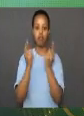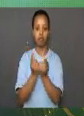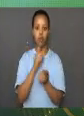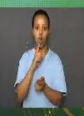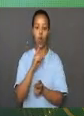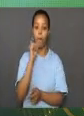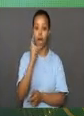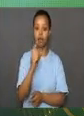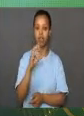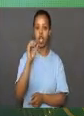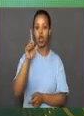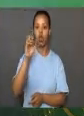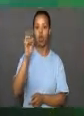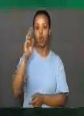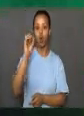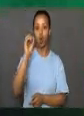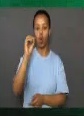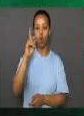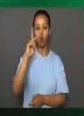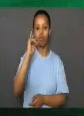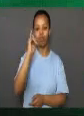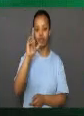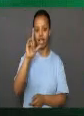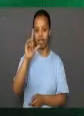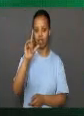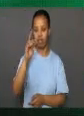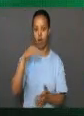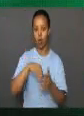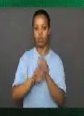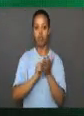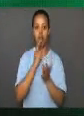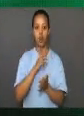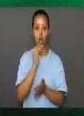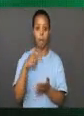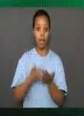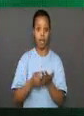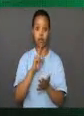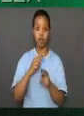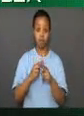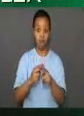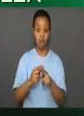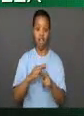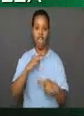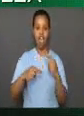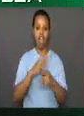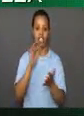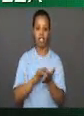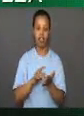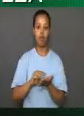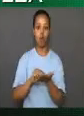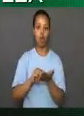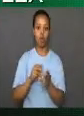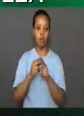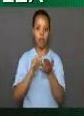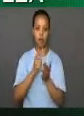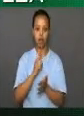chlorophyll molecule called the reaction center molecule. A group of